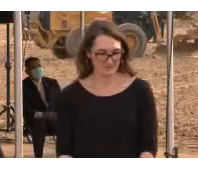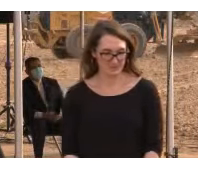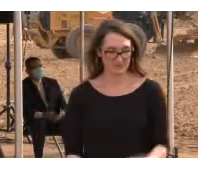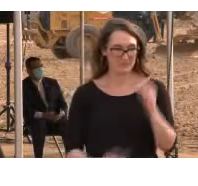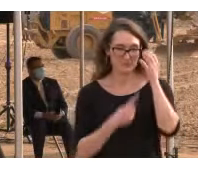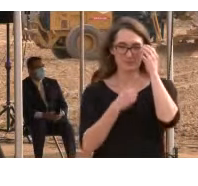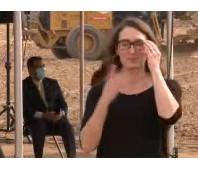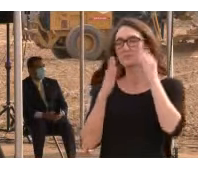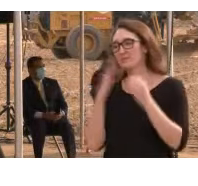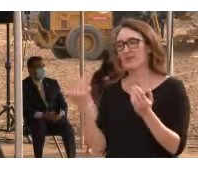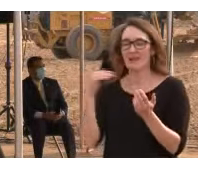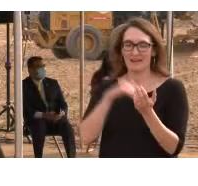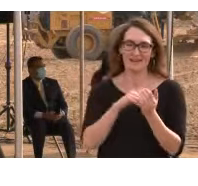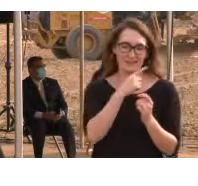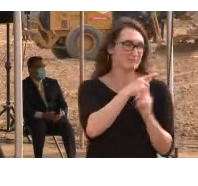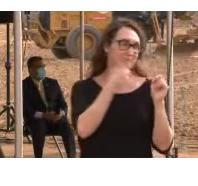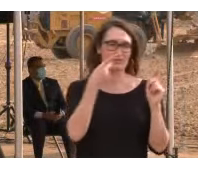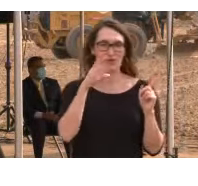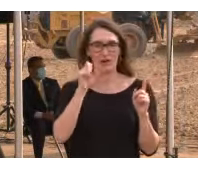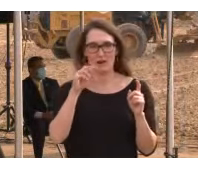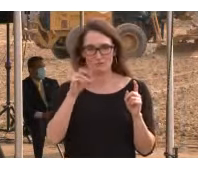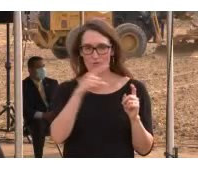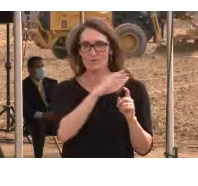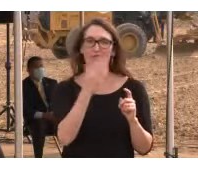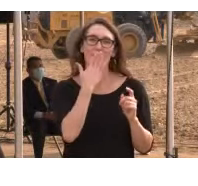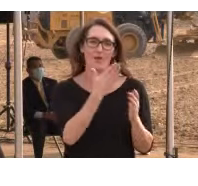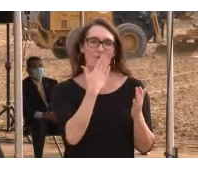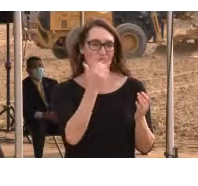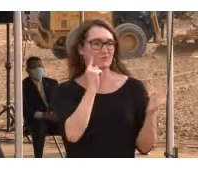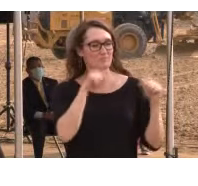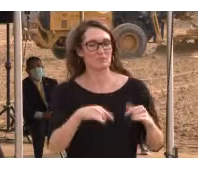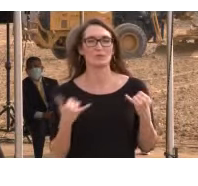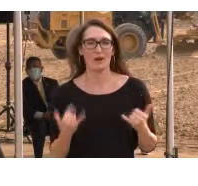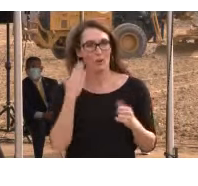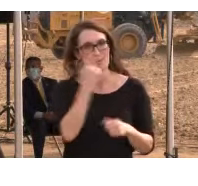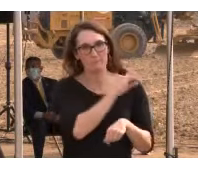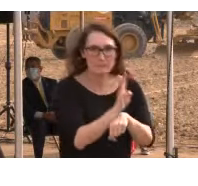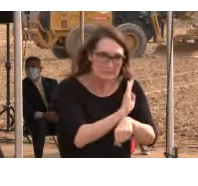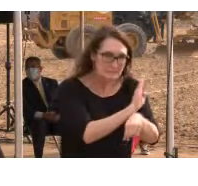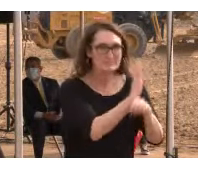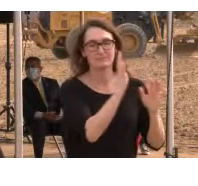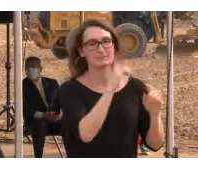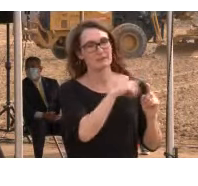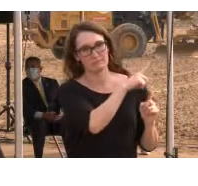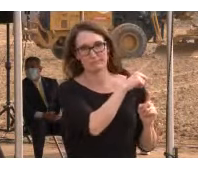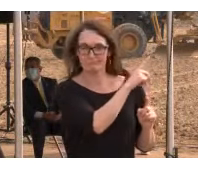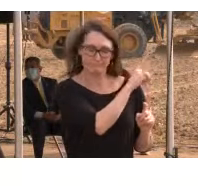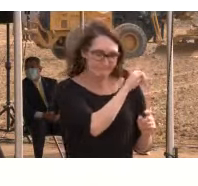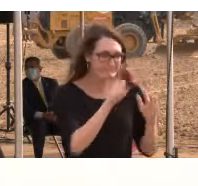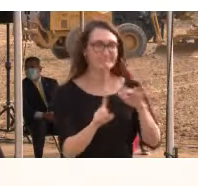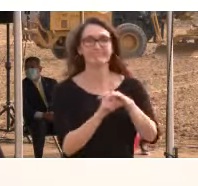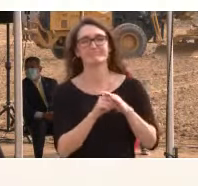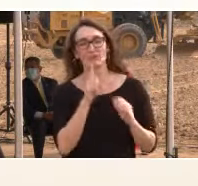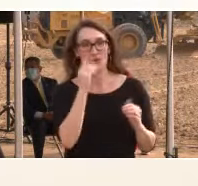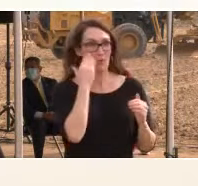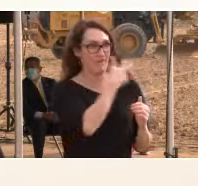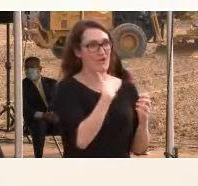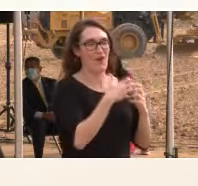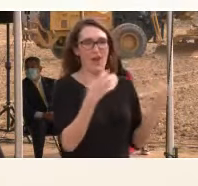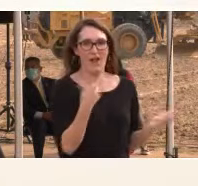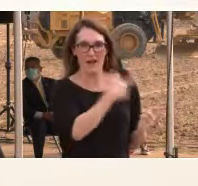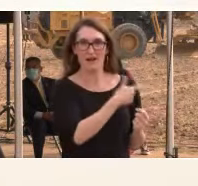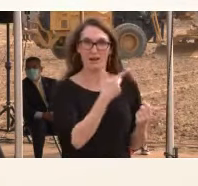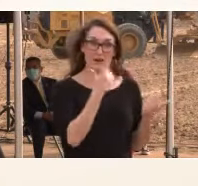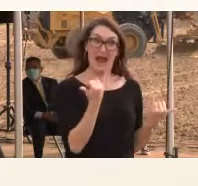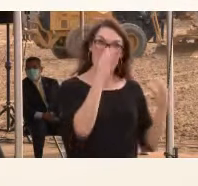Thank you again, Dr. Castro, for those wonderful words. And thank you for showing up today out of your busy schedule. We know that you have a lot to do as you